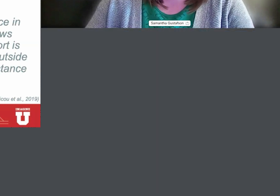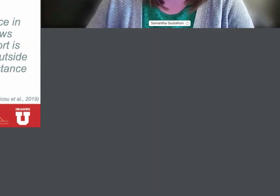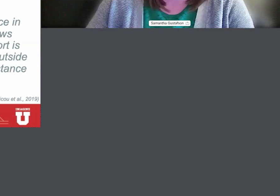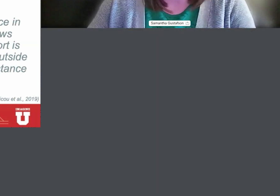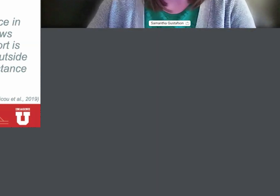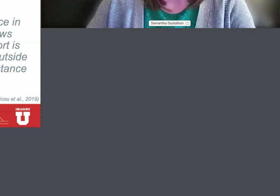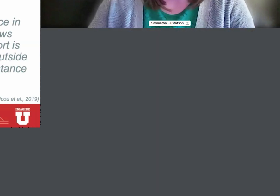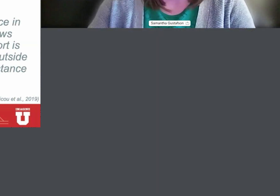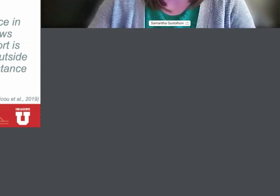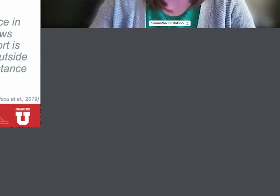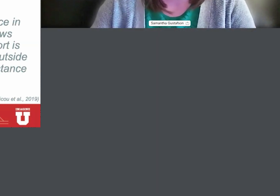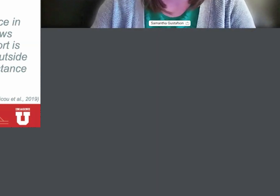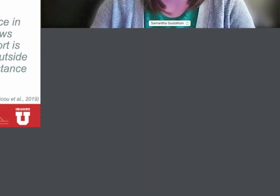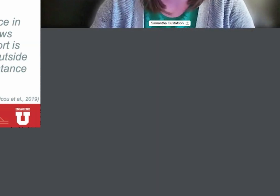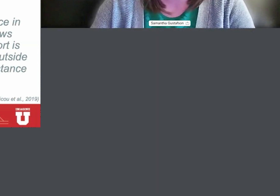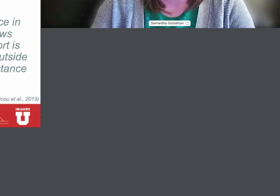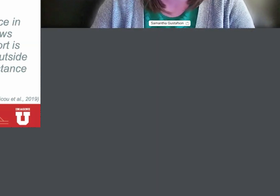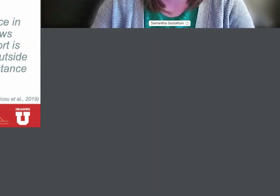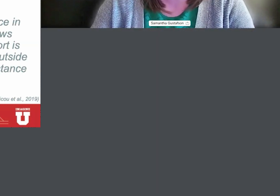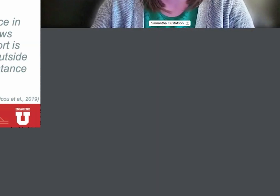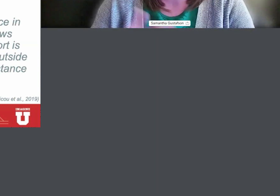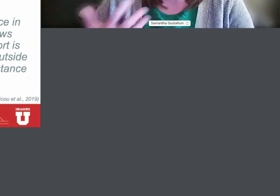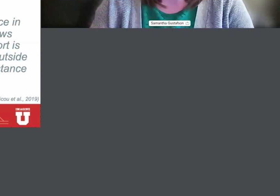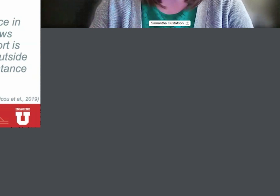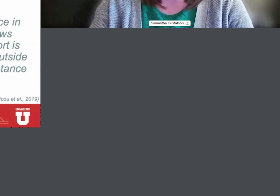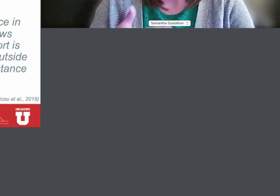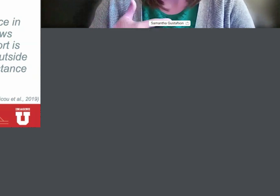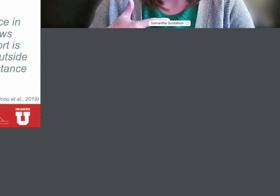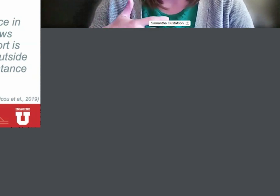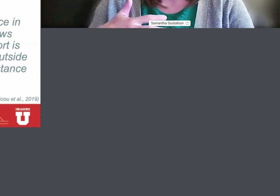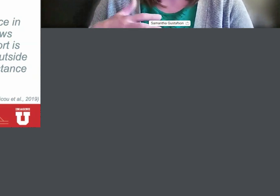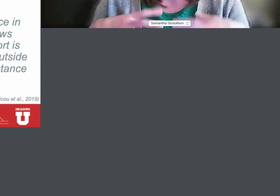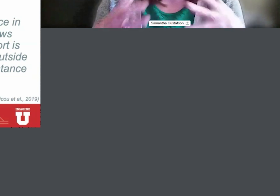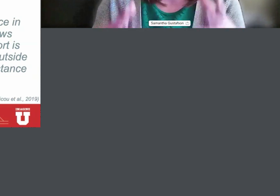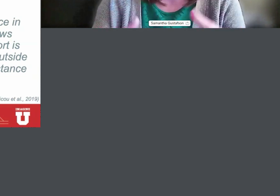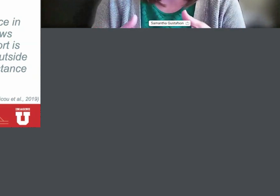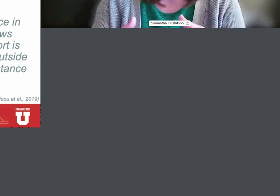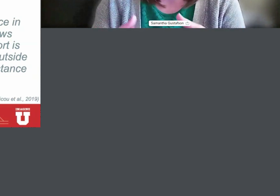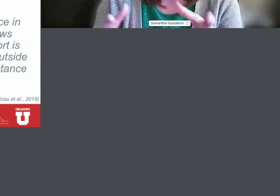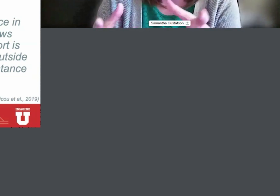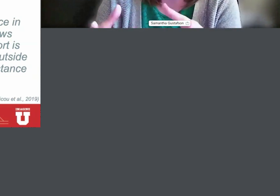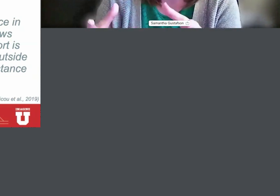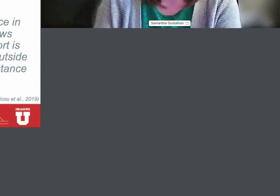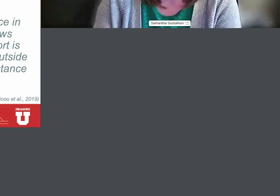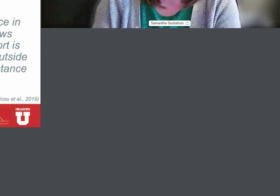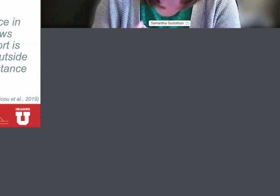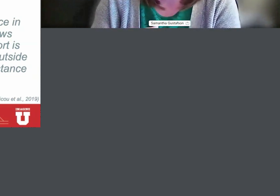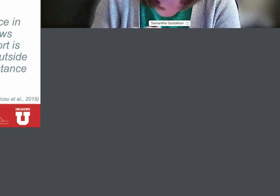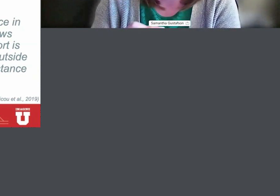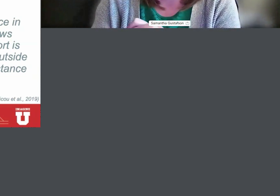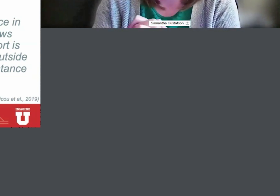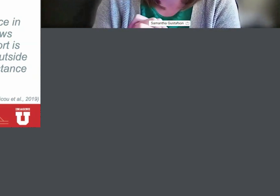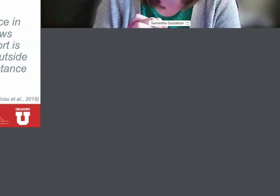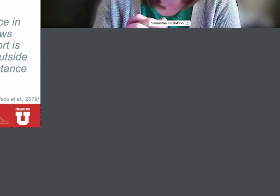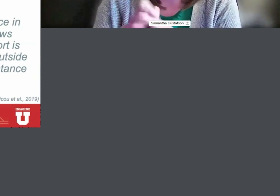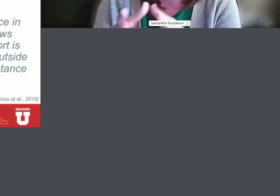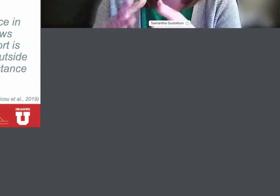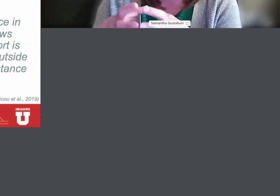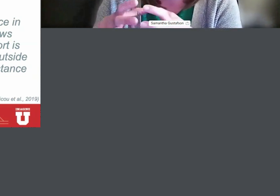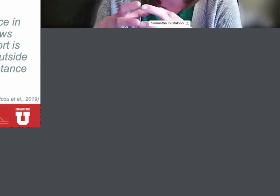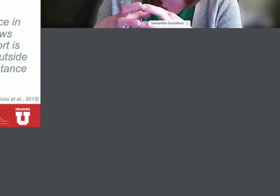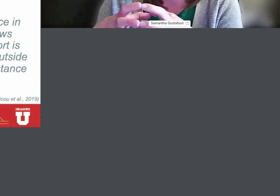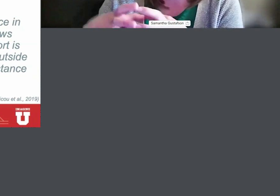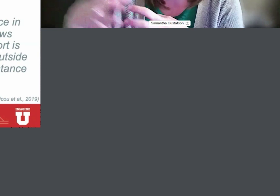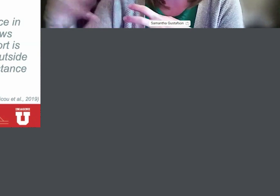PACU lab at Vanderbilt that shows in adults that listening effort is affected by reverberation if